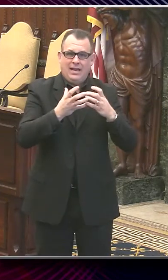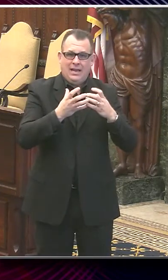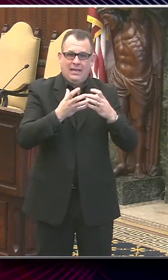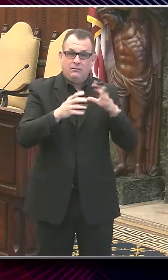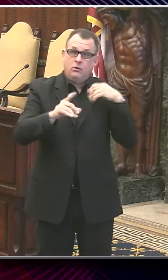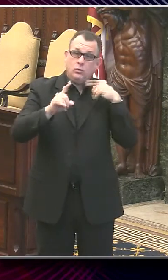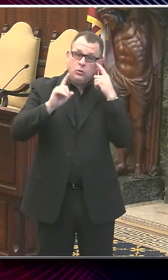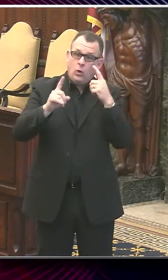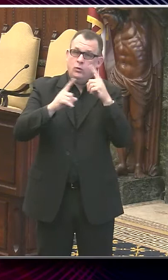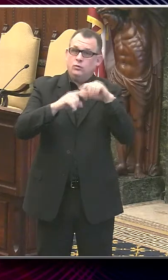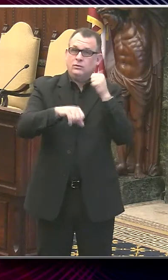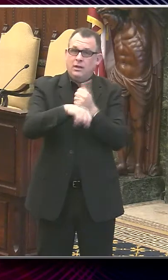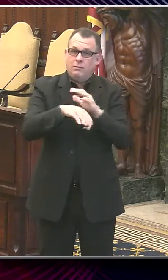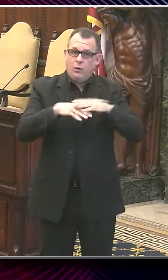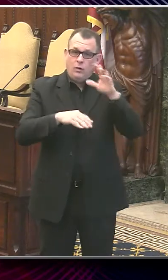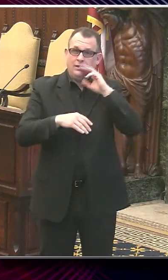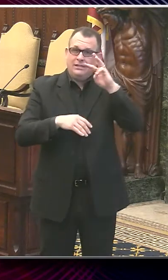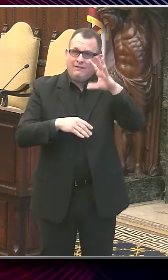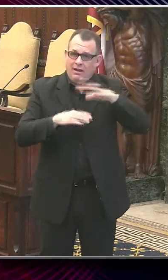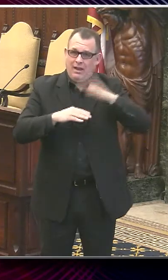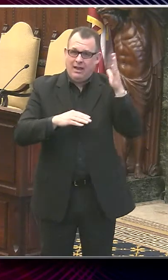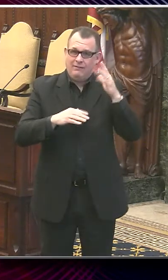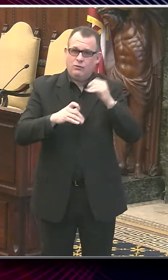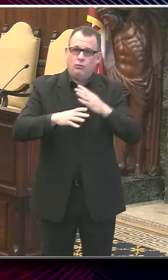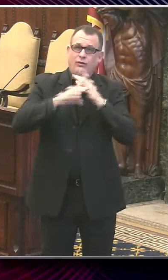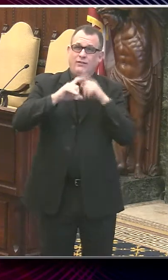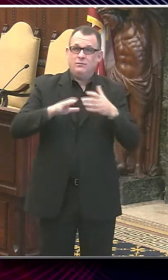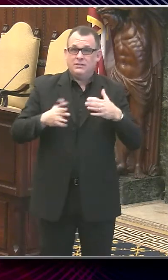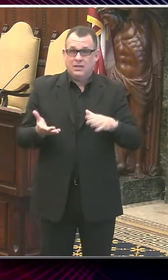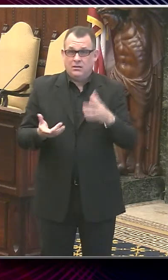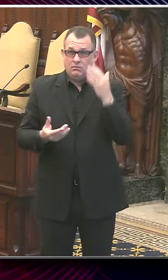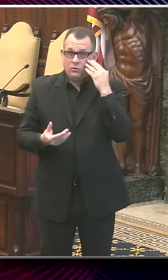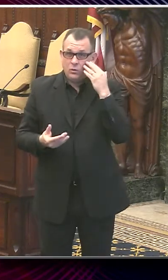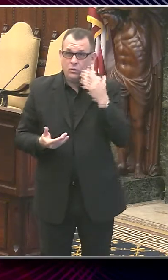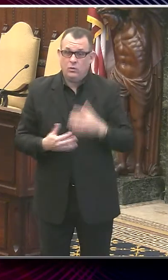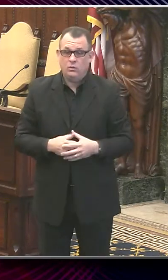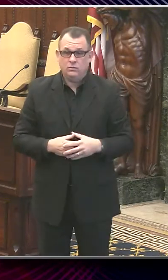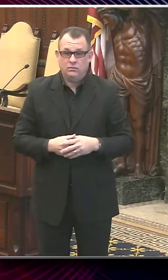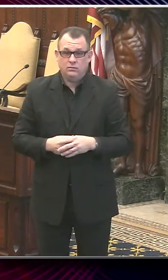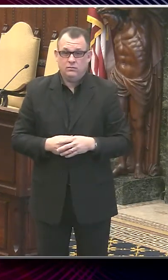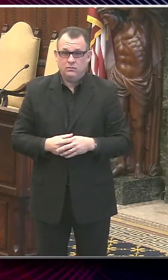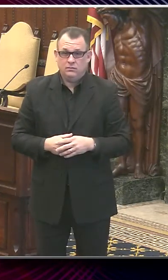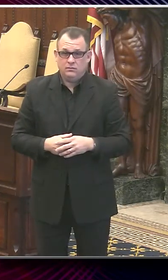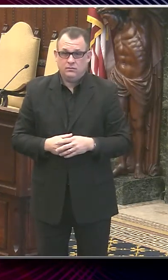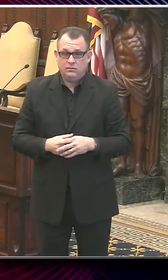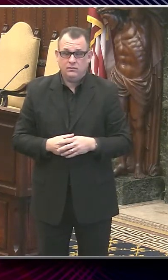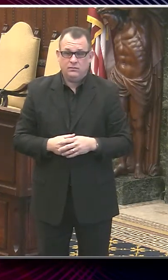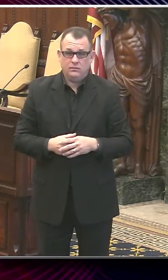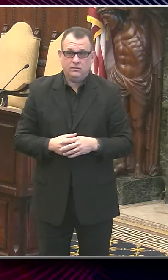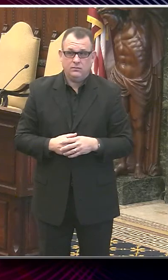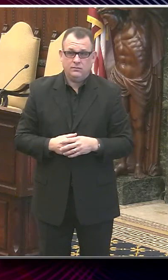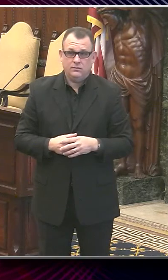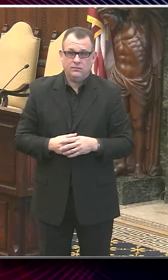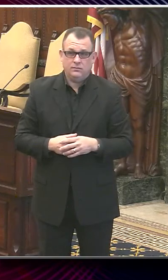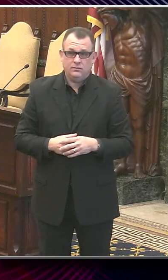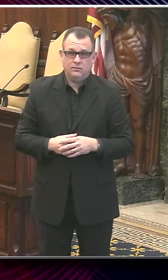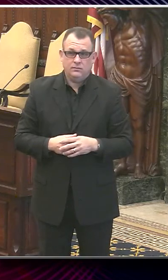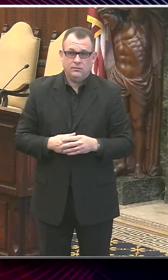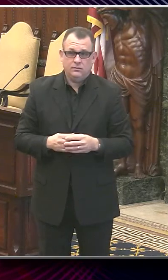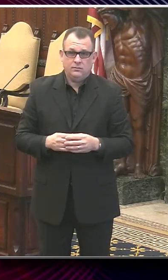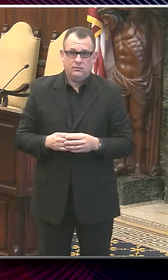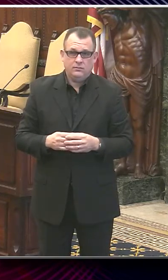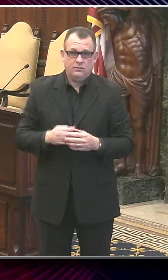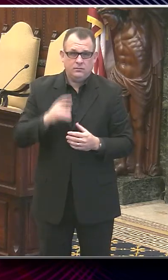as possible to protect them from this epidemic wave. Let me talk about our restrictions now for a minute. As you know,